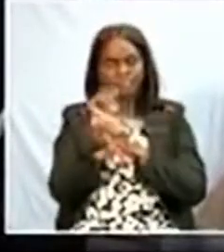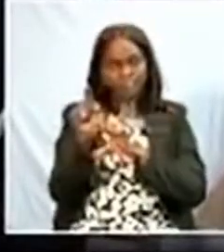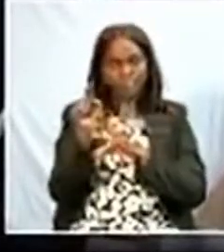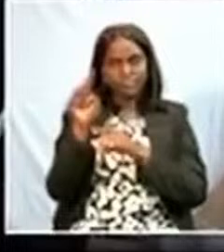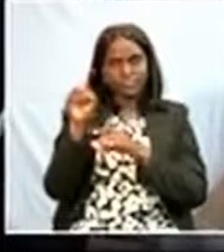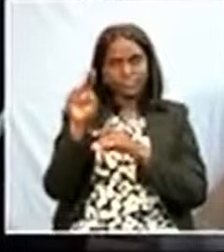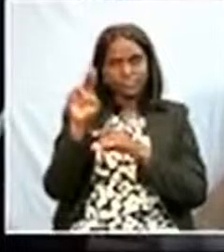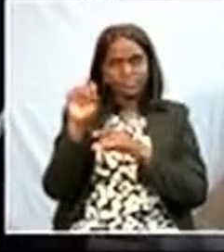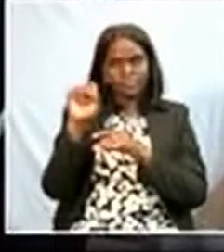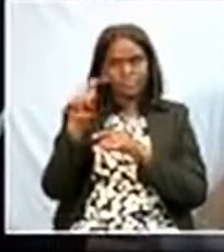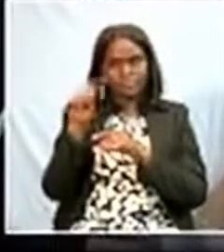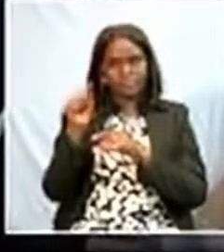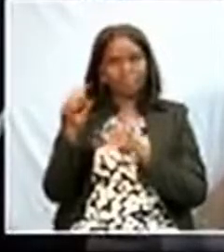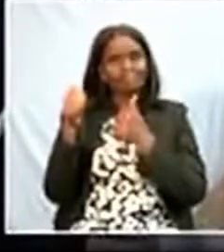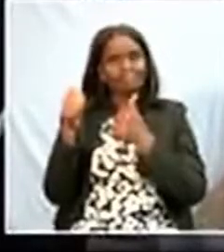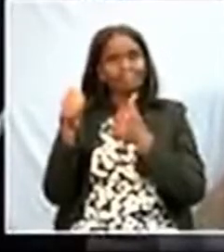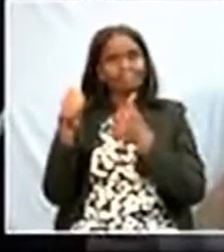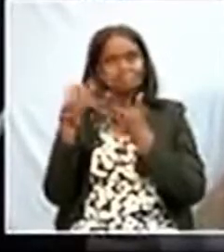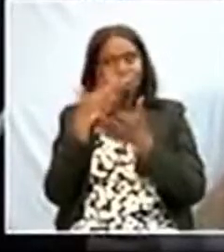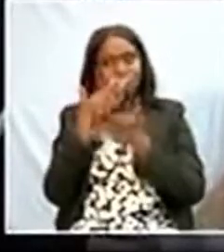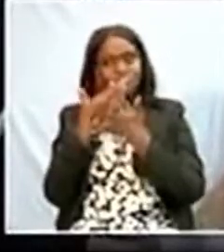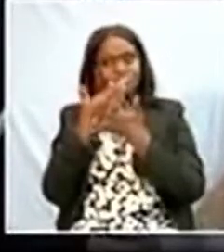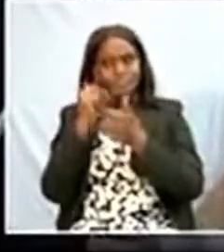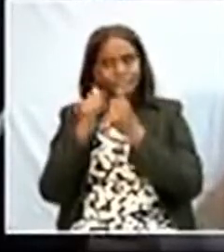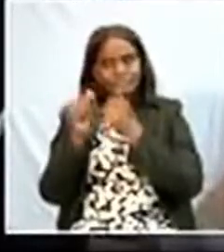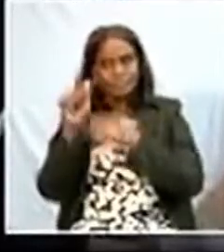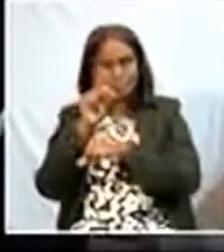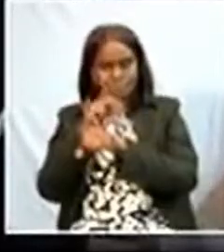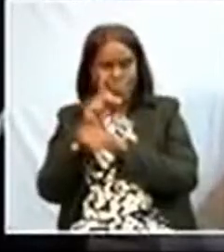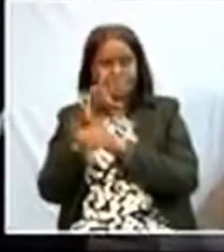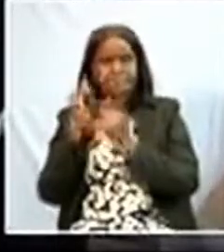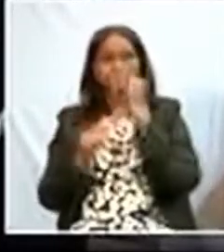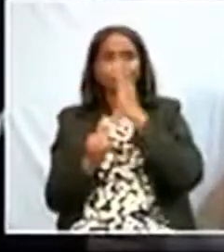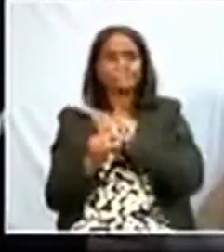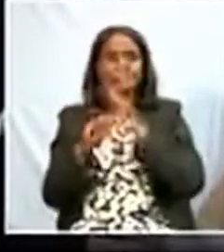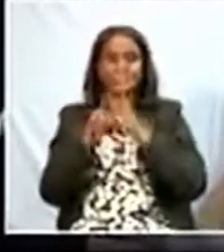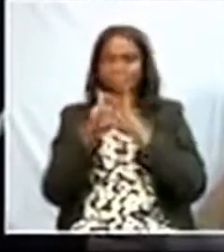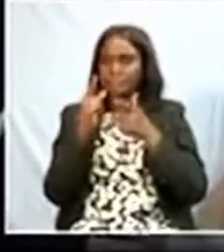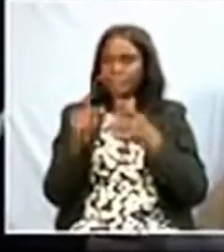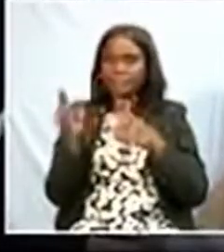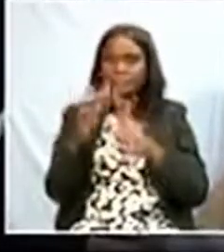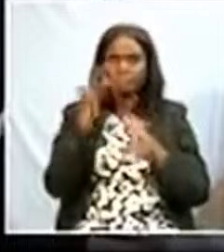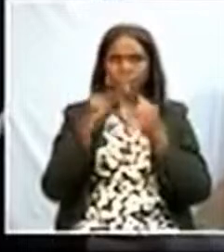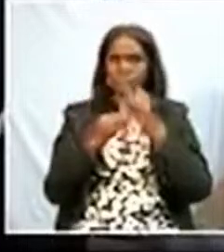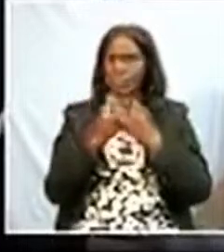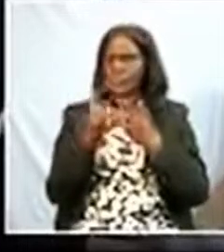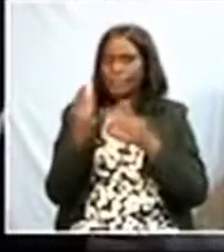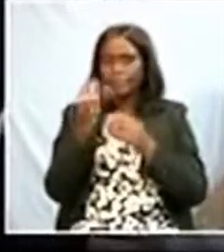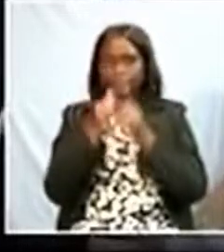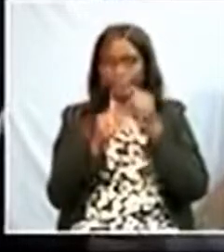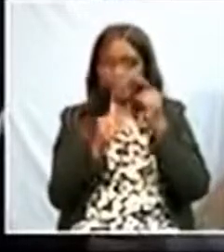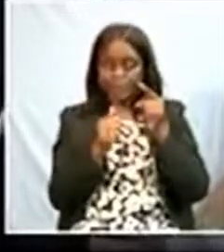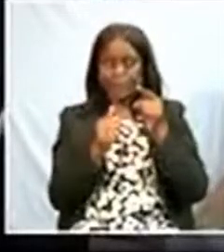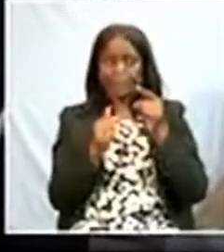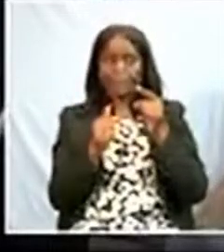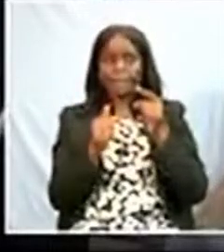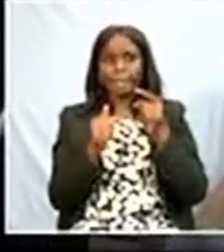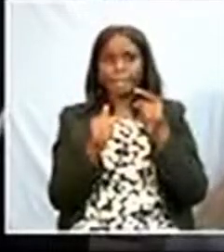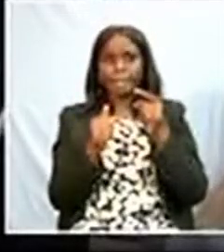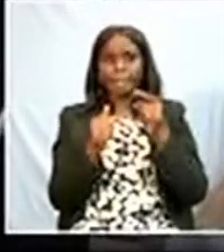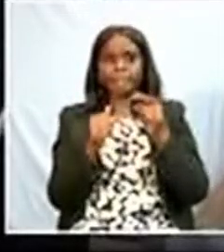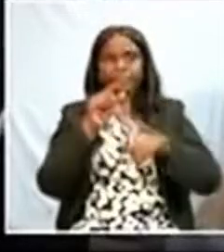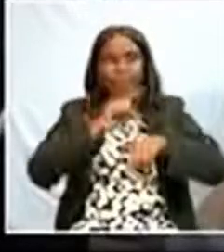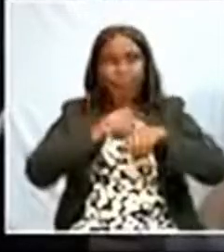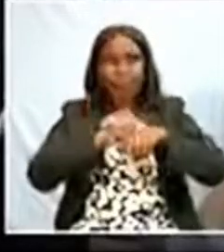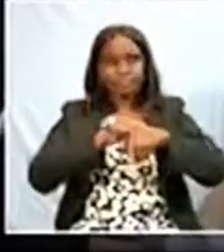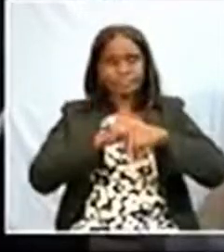Mulenga was satisfactory because the project was complete? How was it complete? Because by the